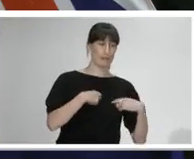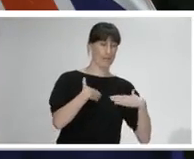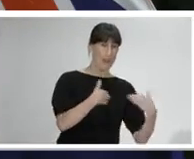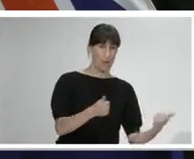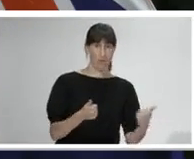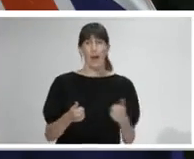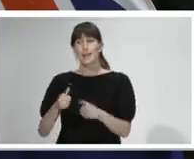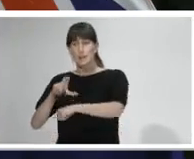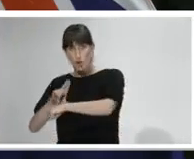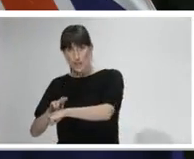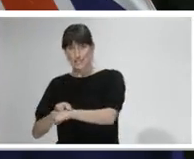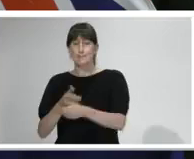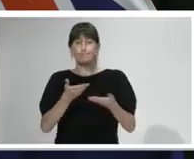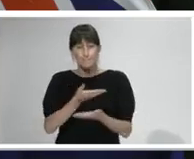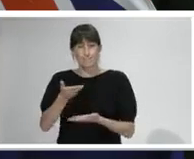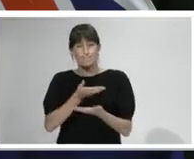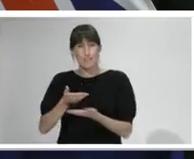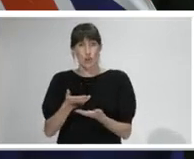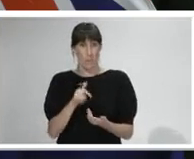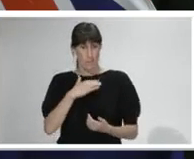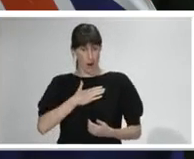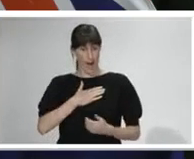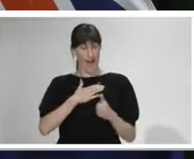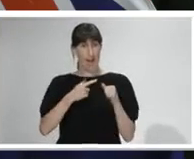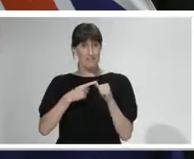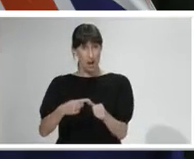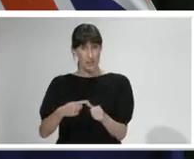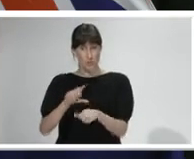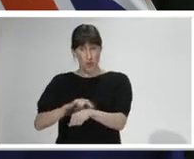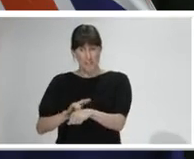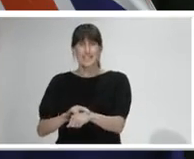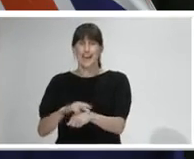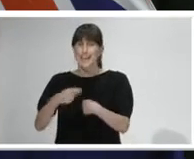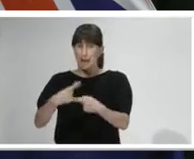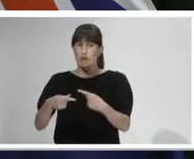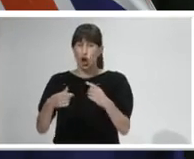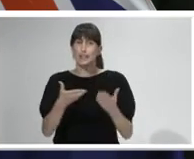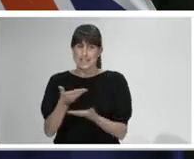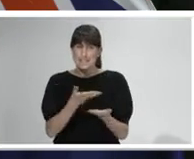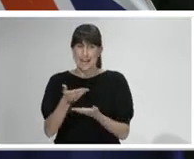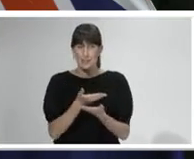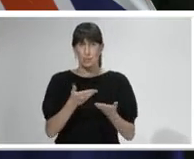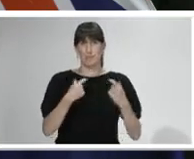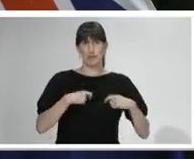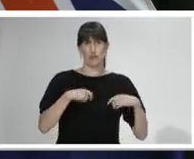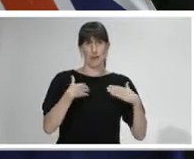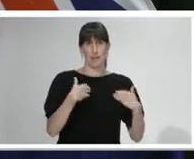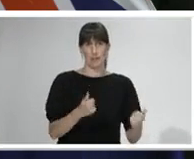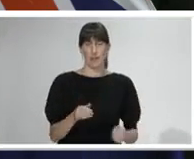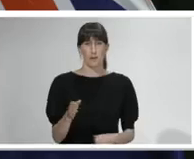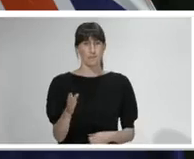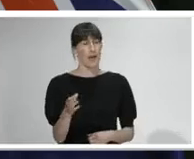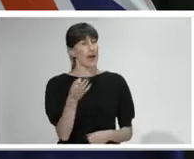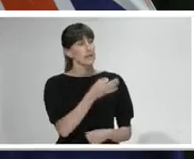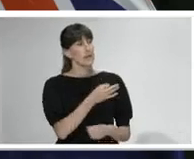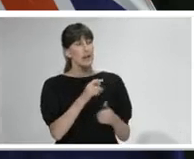to continue that discussion, and we'll be monitoring that closely. Dr. Bloomfield, can you tell us just a bit more about